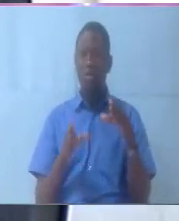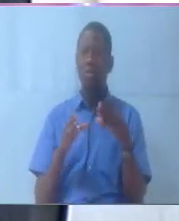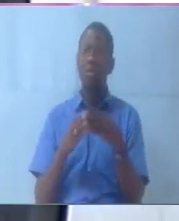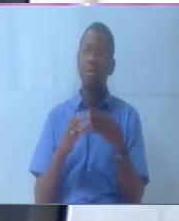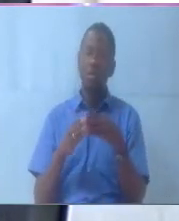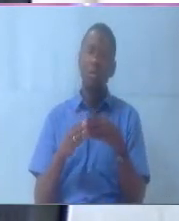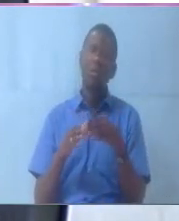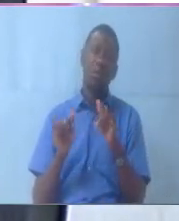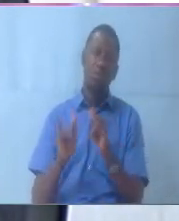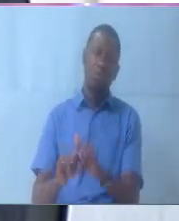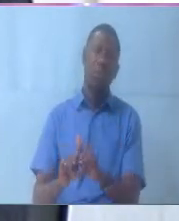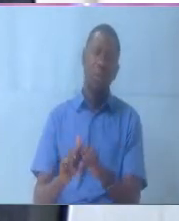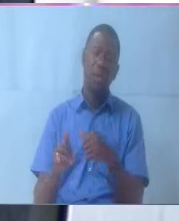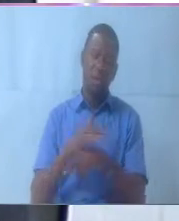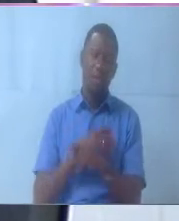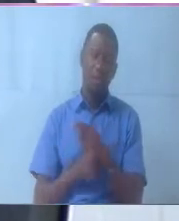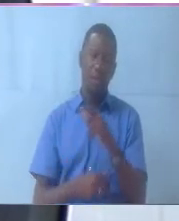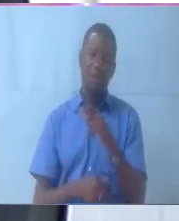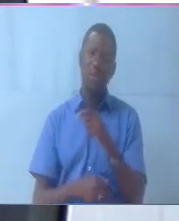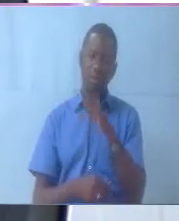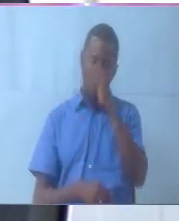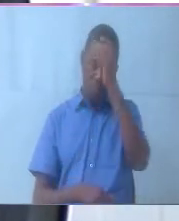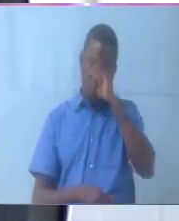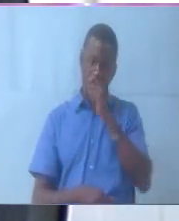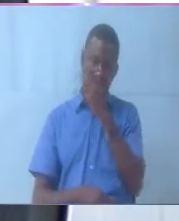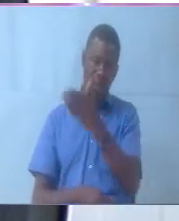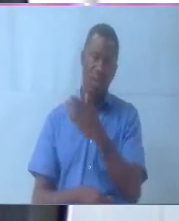some of my family members also were there. I